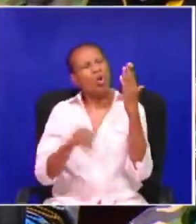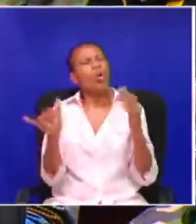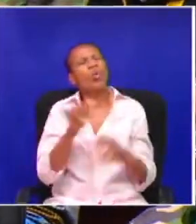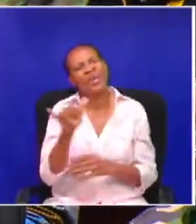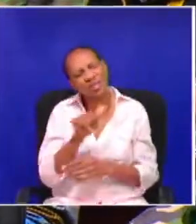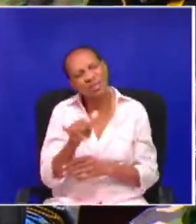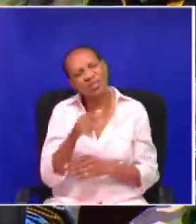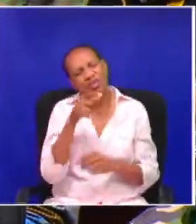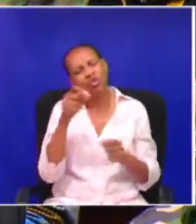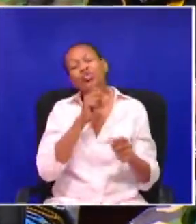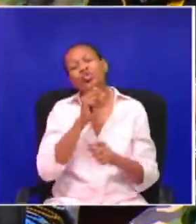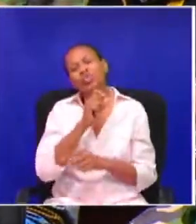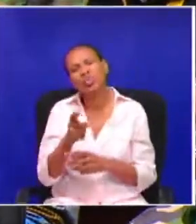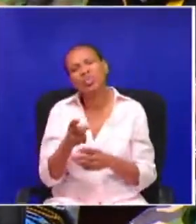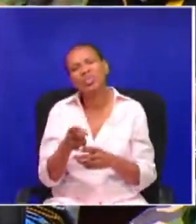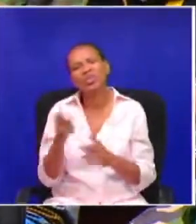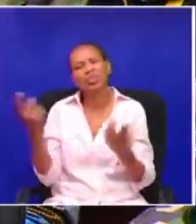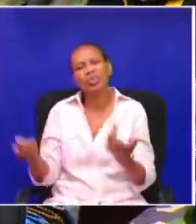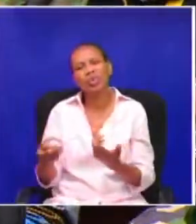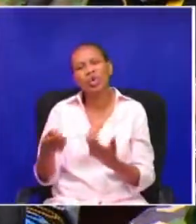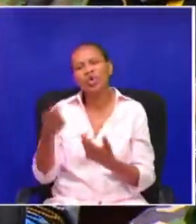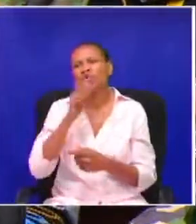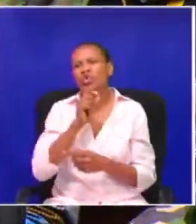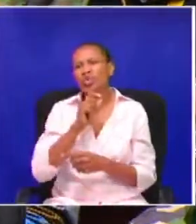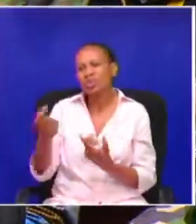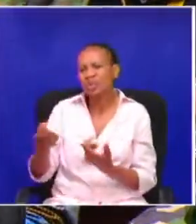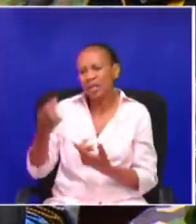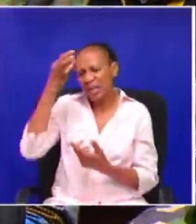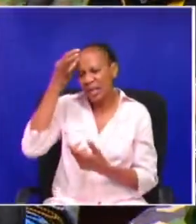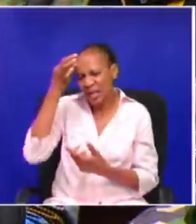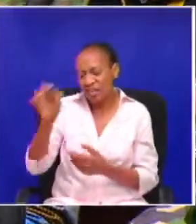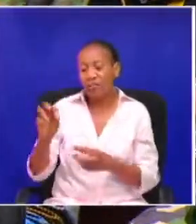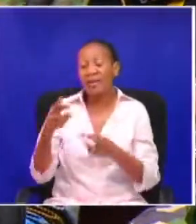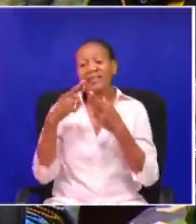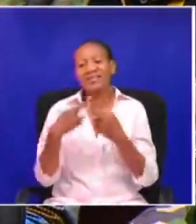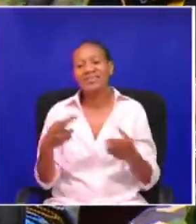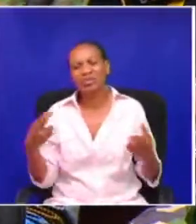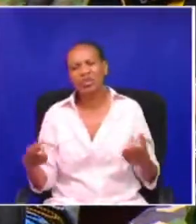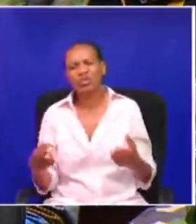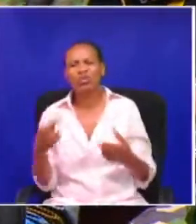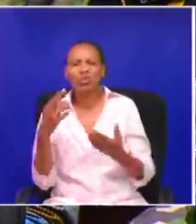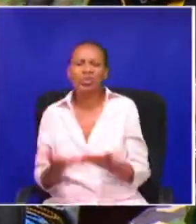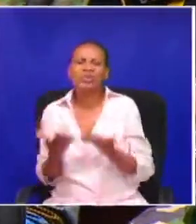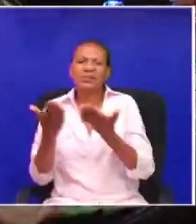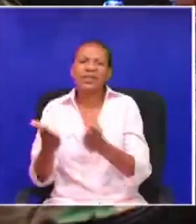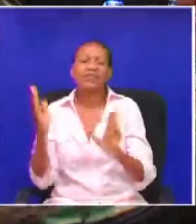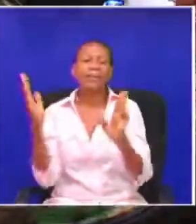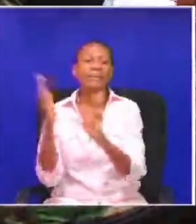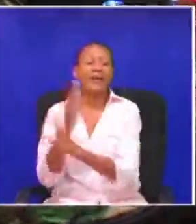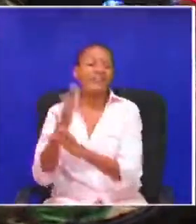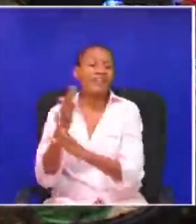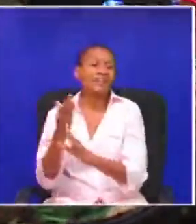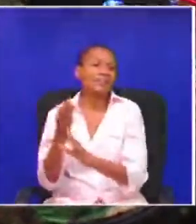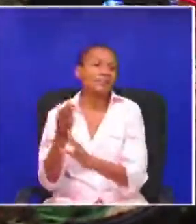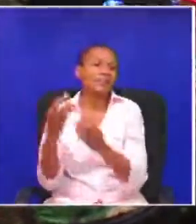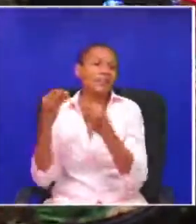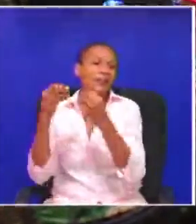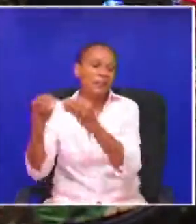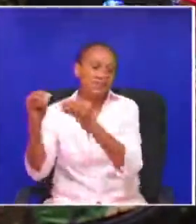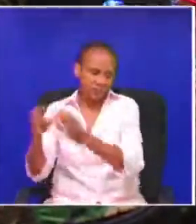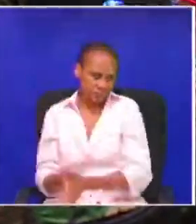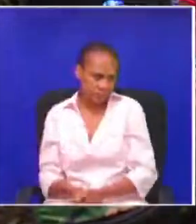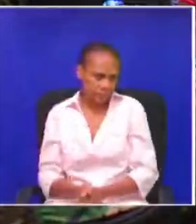the use of state force in defense of capital interest, of private capital interests? Thank you. Thank you, Mr.